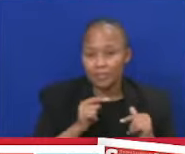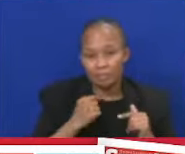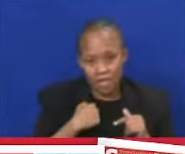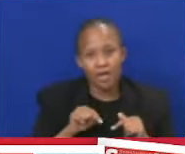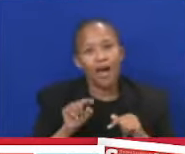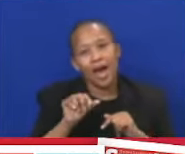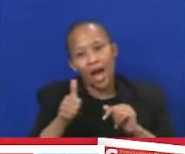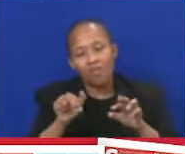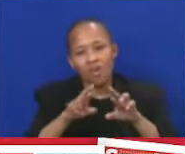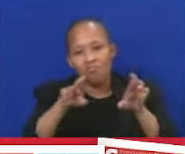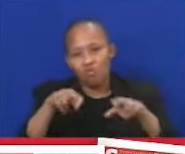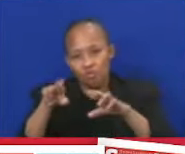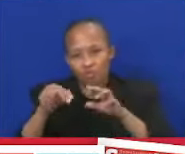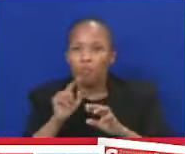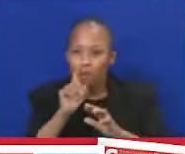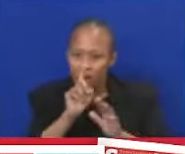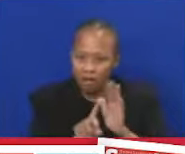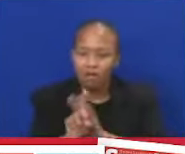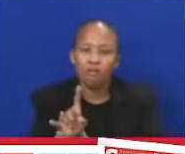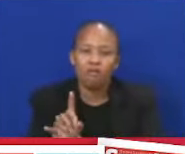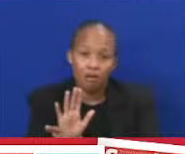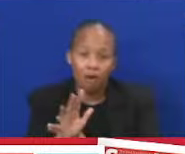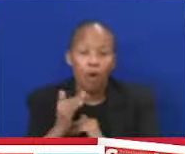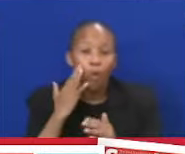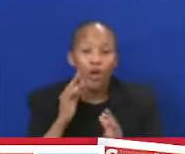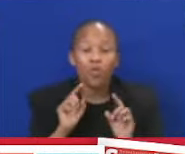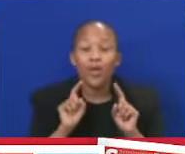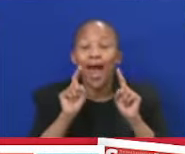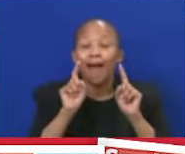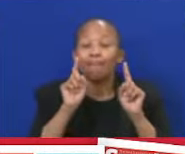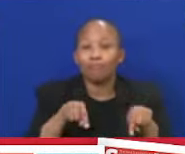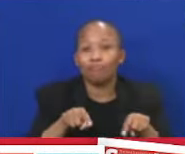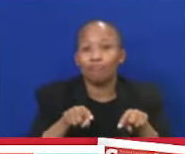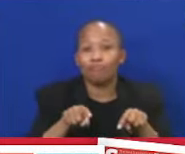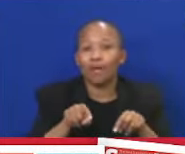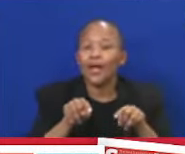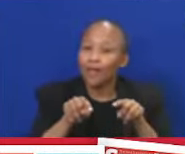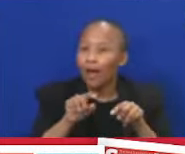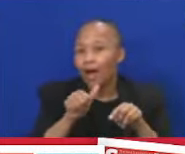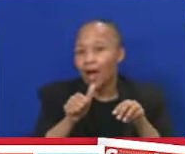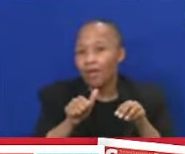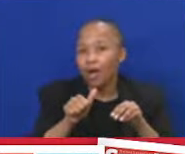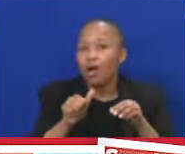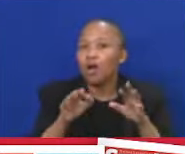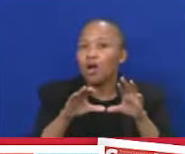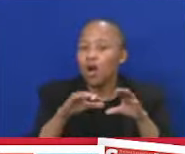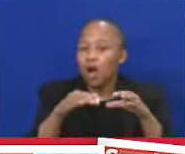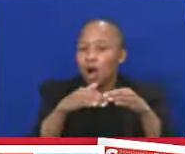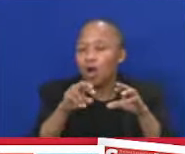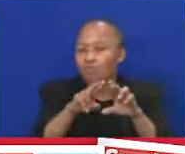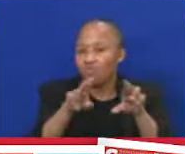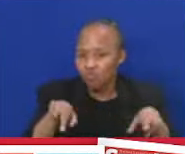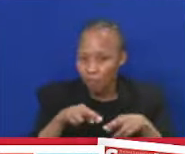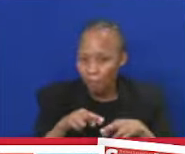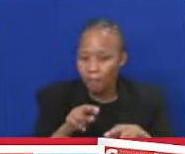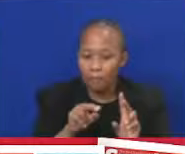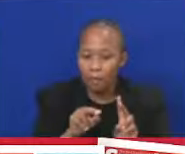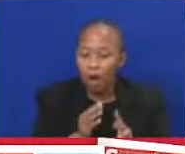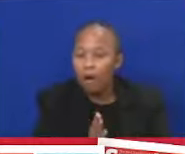Whereupon arrival at the cottages, I have found two adult males, African males,